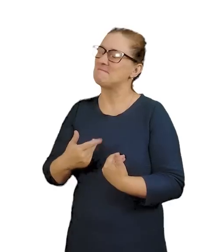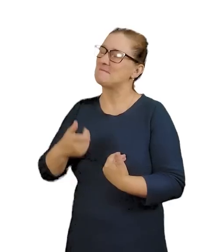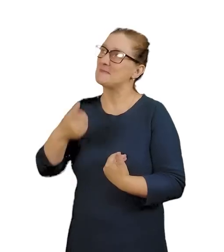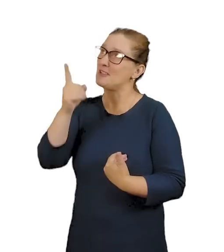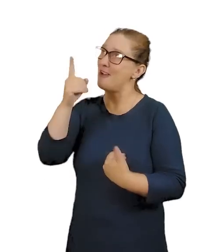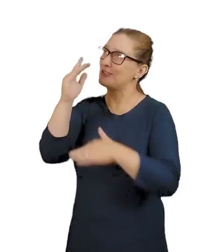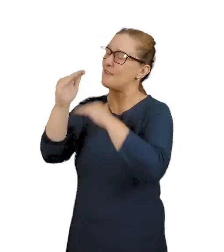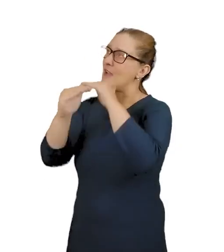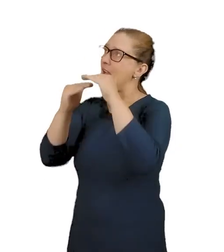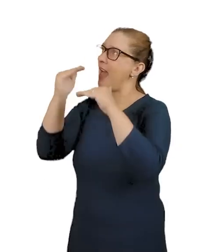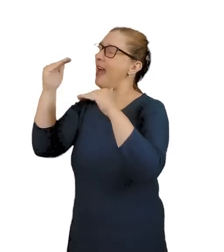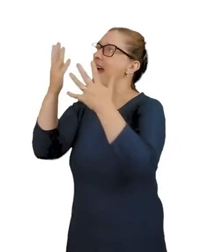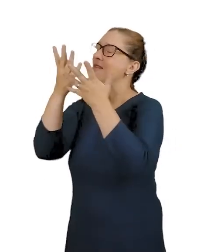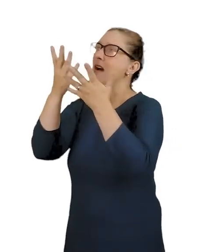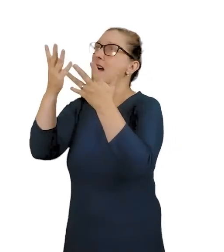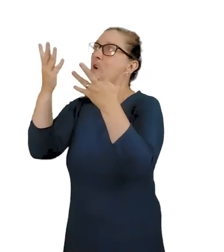majesty,